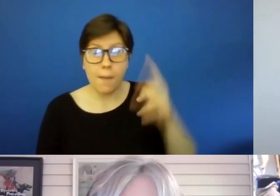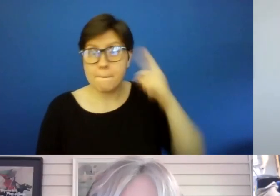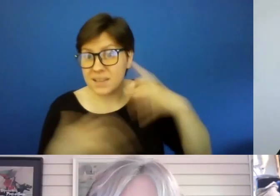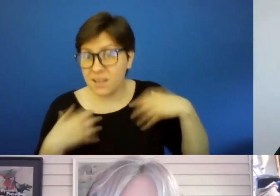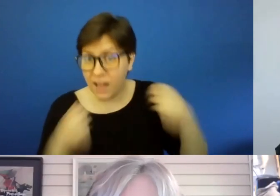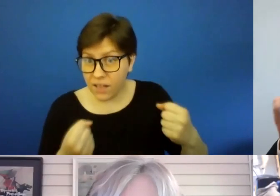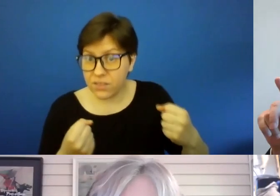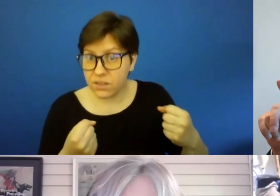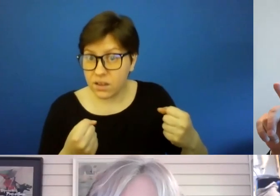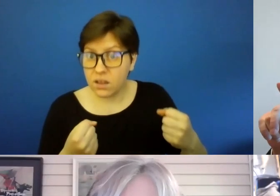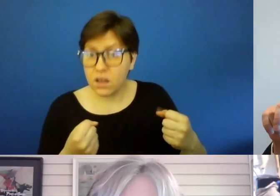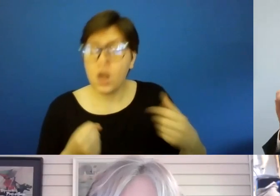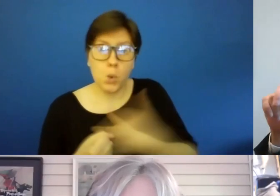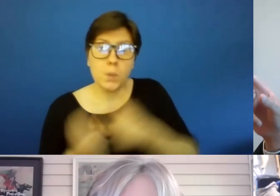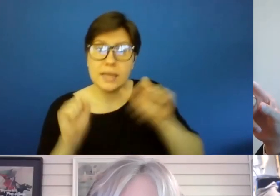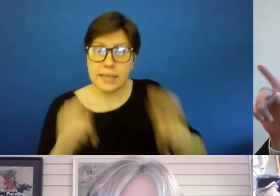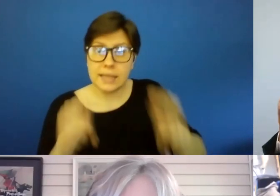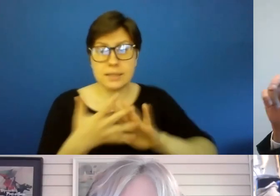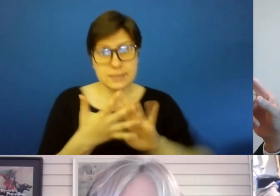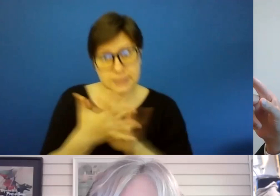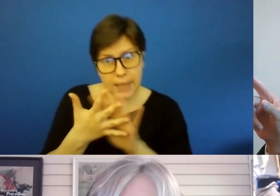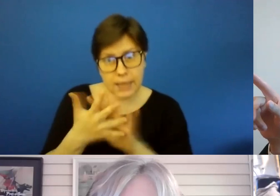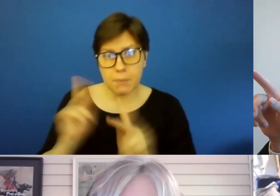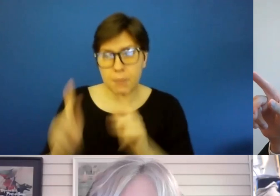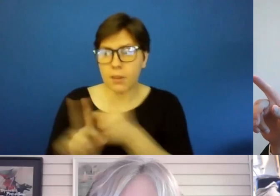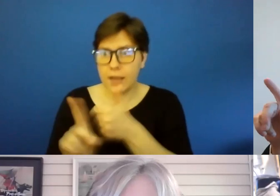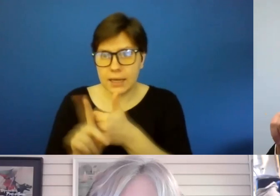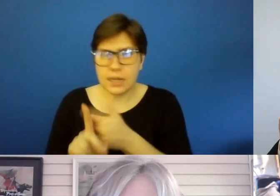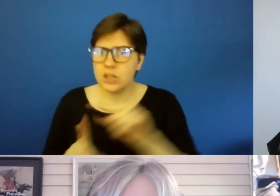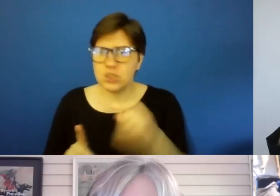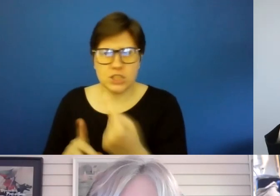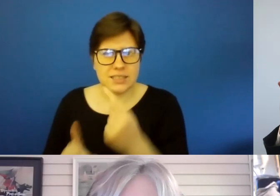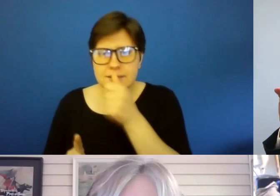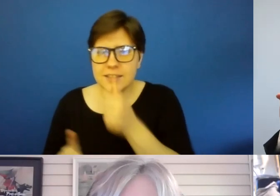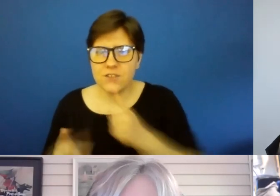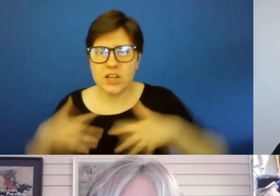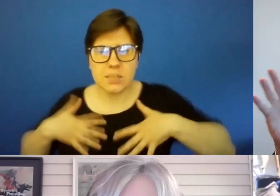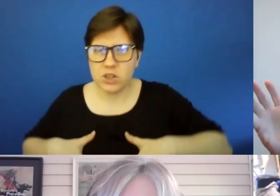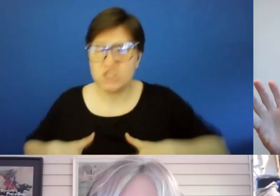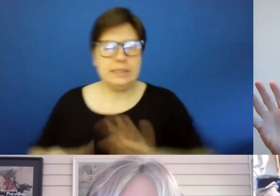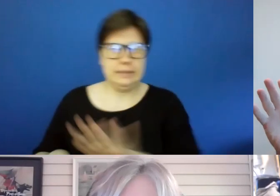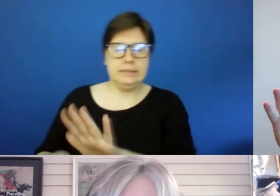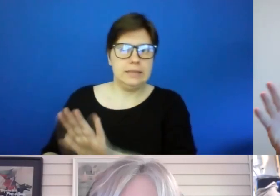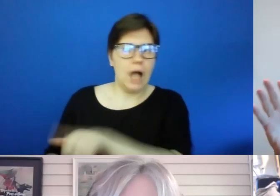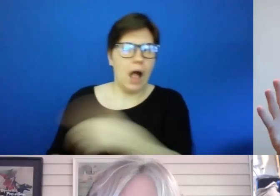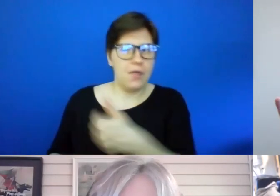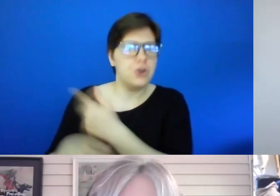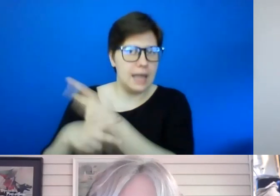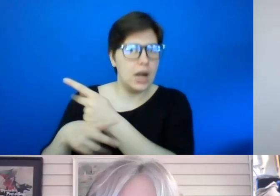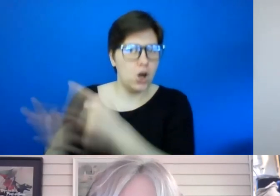can detect and screen out those people who are suffering from major depression or some kind of psych,